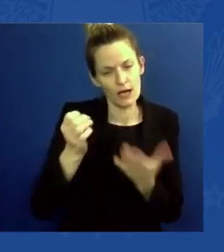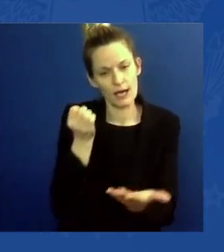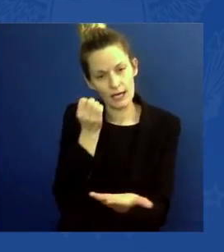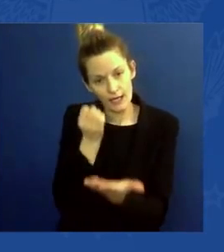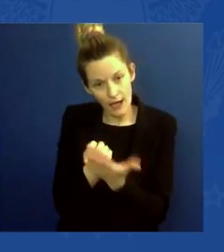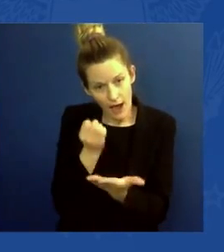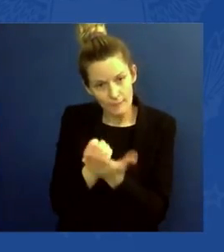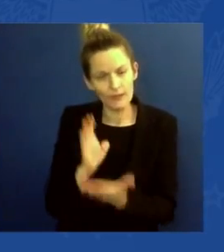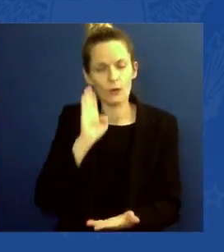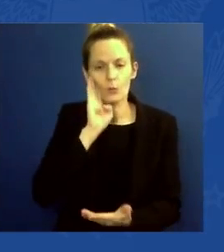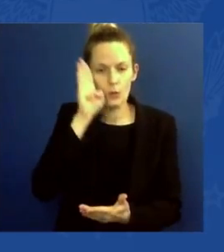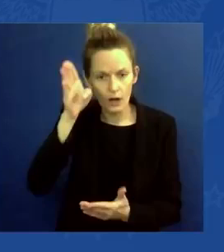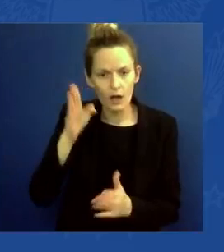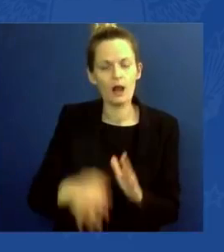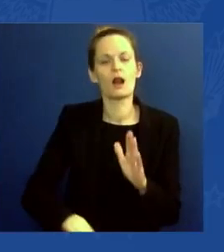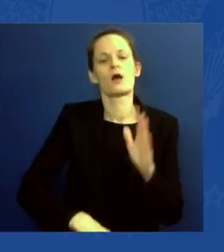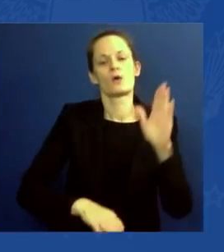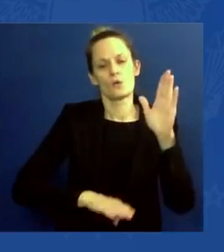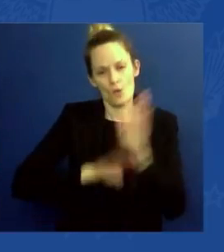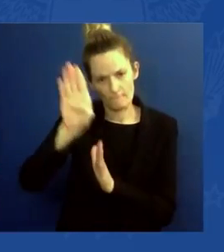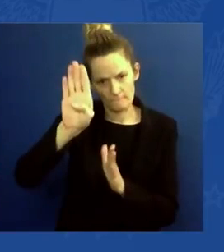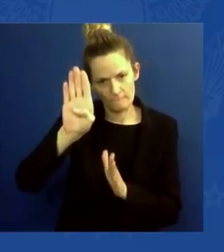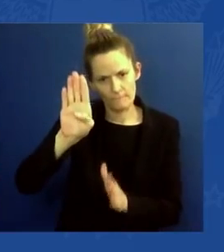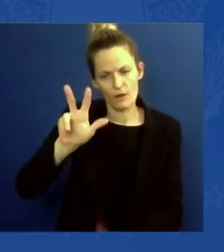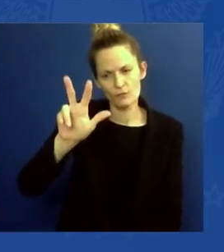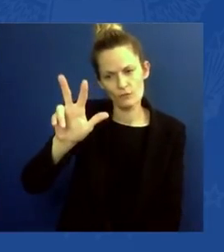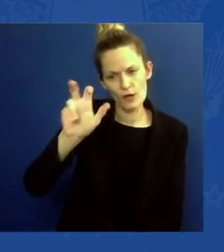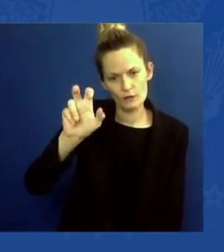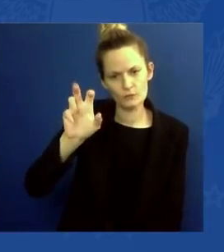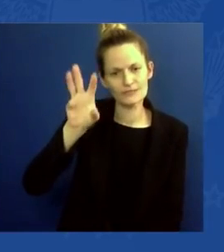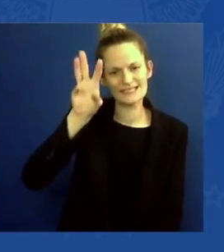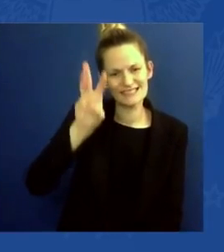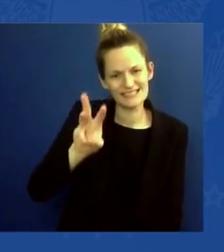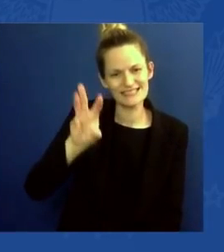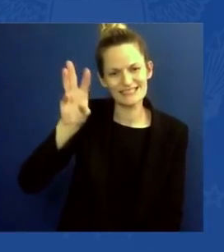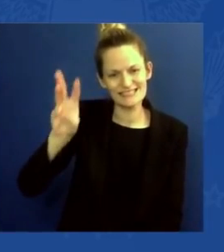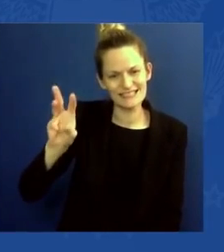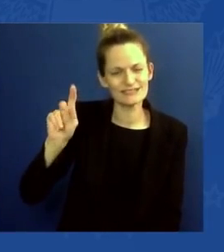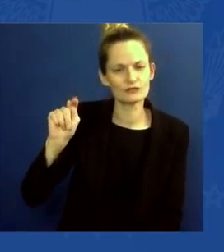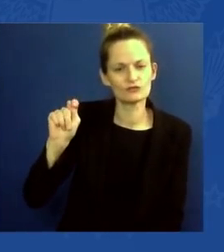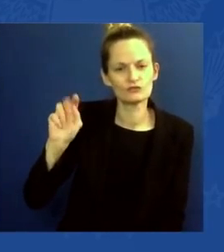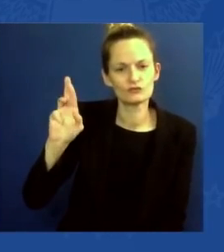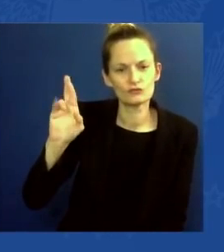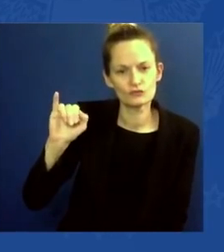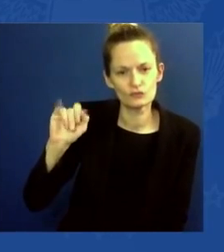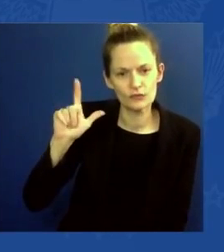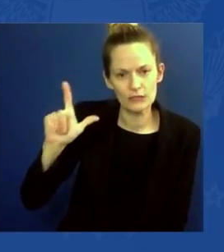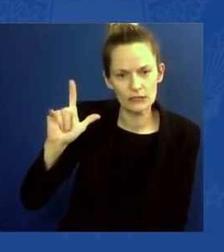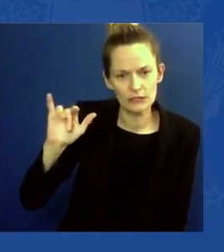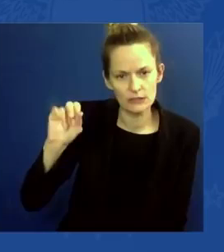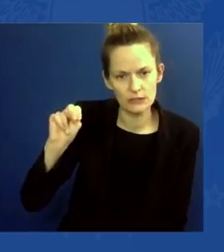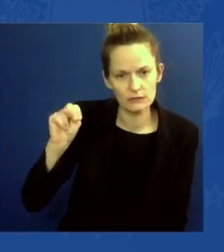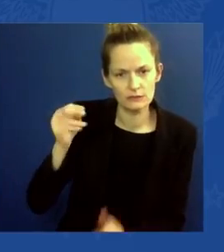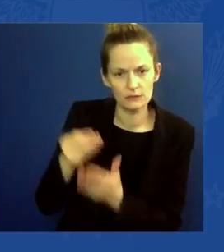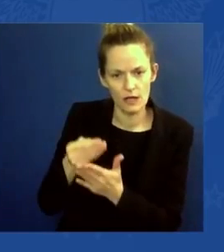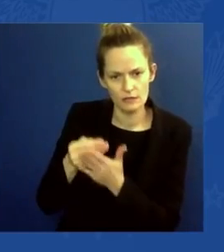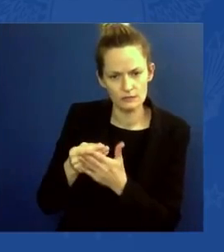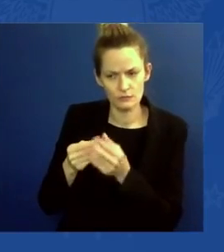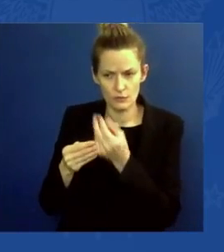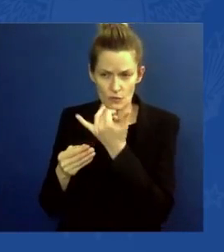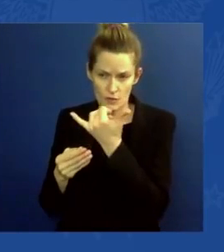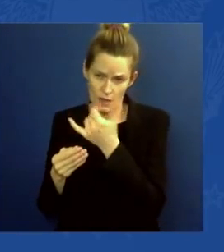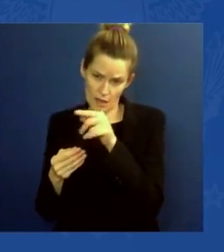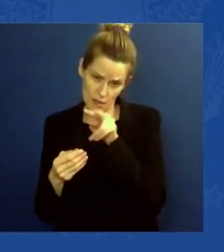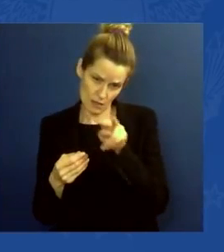$366 trillion GDP by that time. That's less than 1.5% total in terms